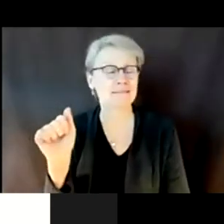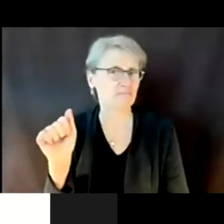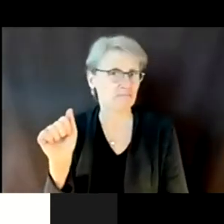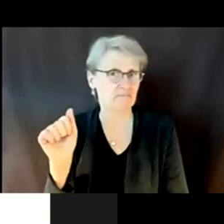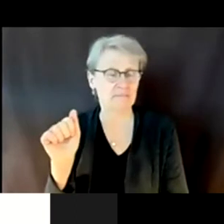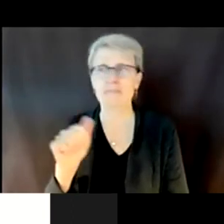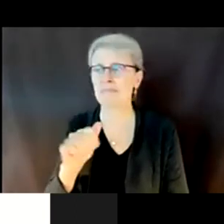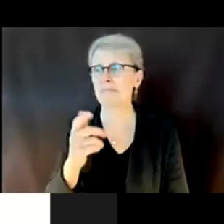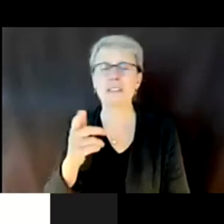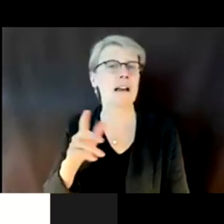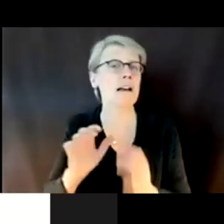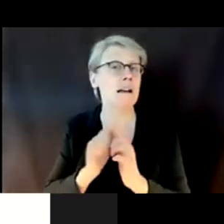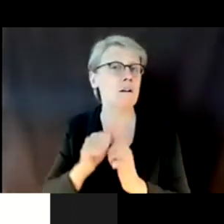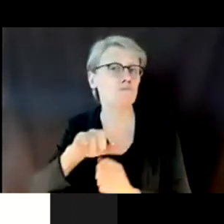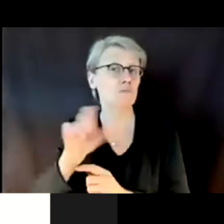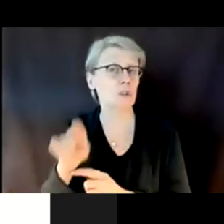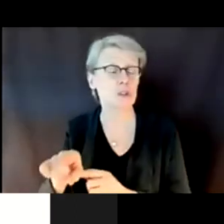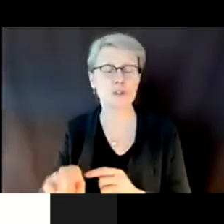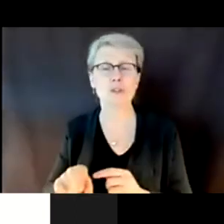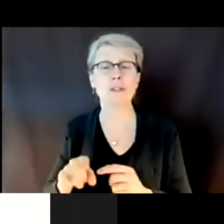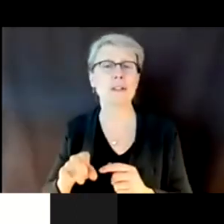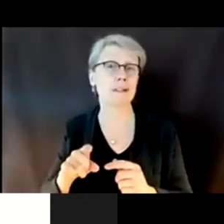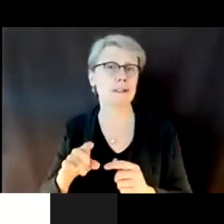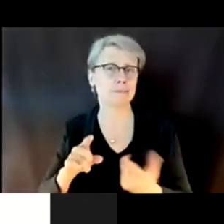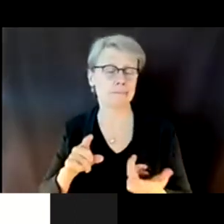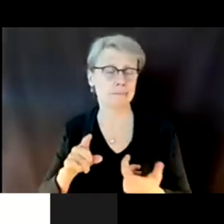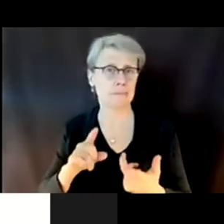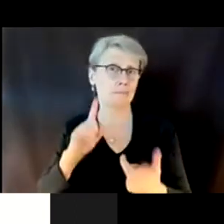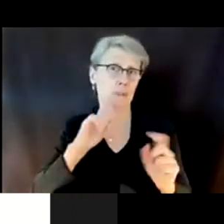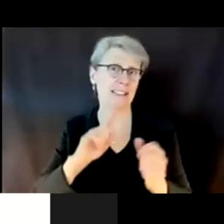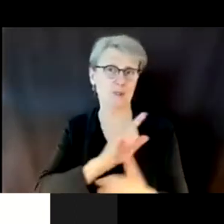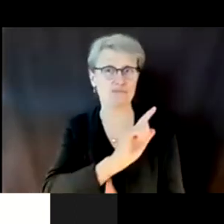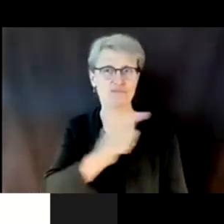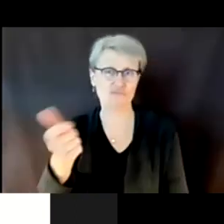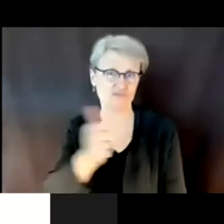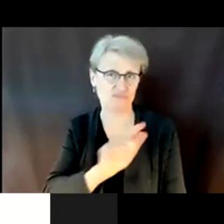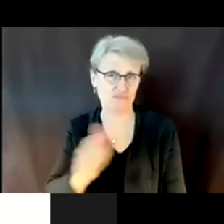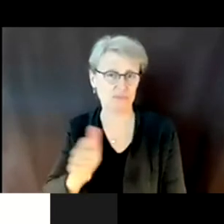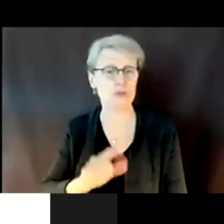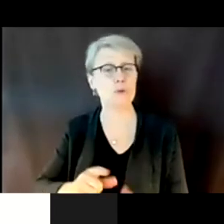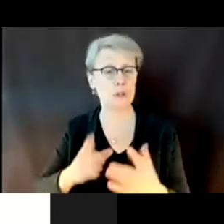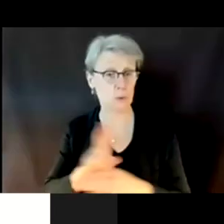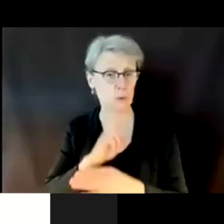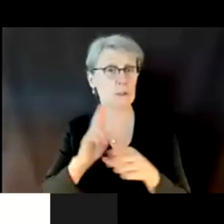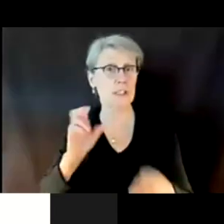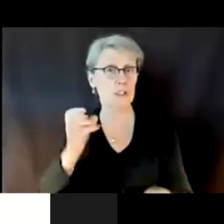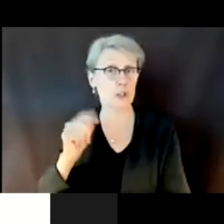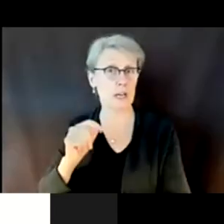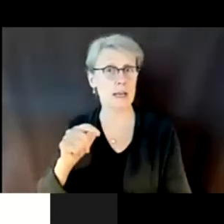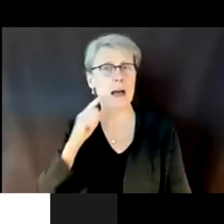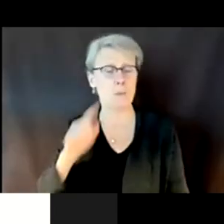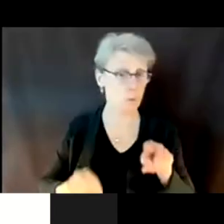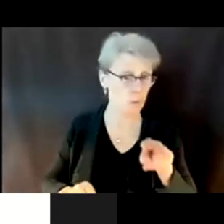can do one of 2 things to get in queue for that question. You can type the question into the chat, and I will watch and try and